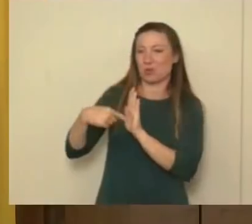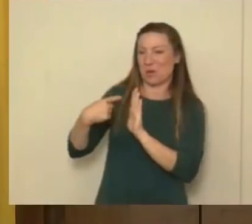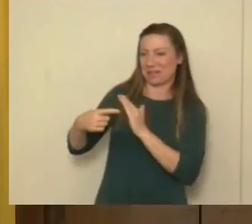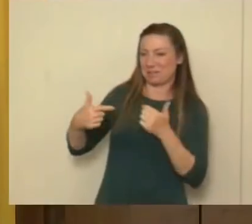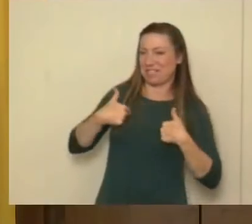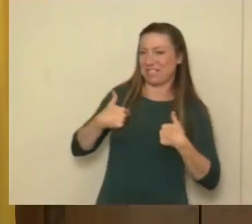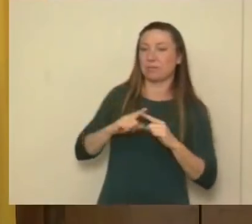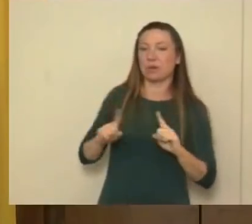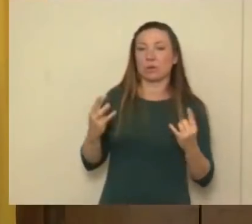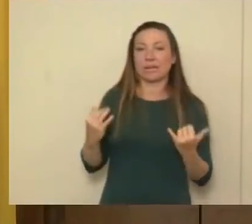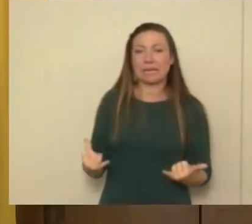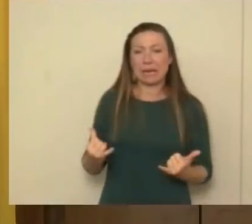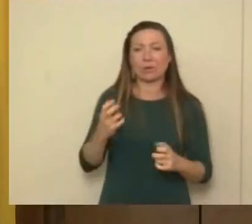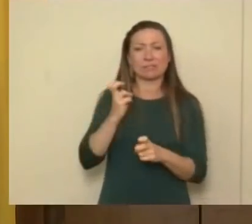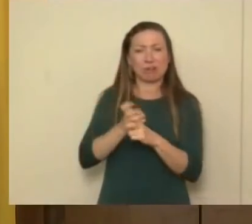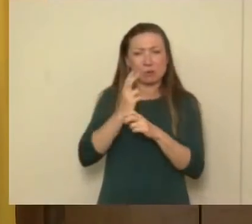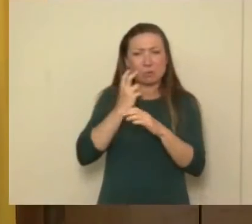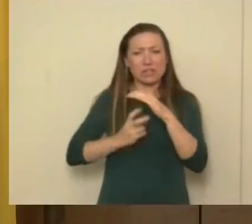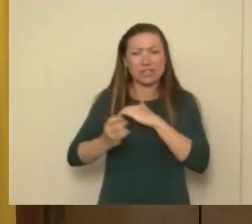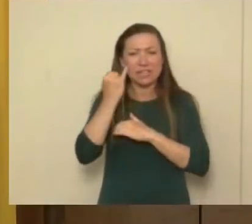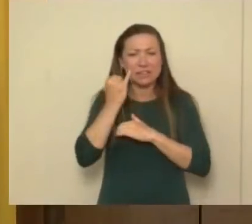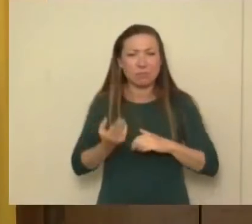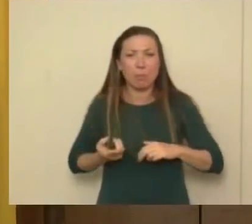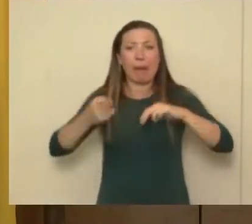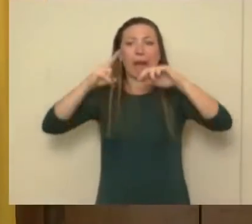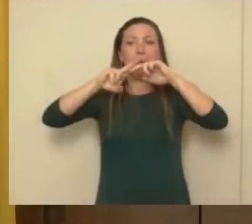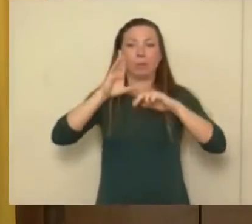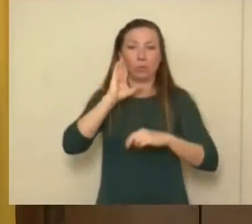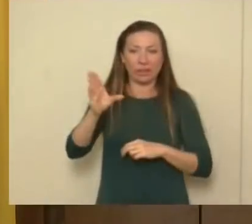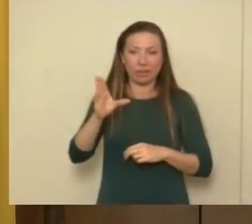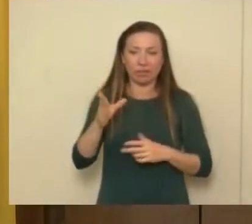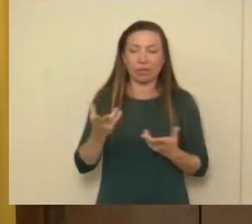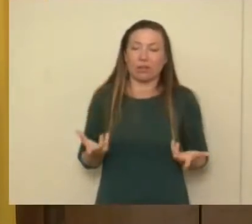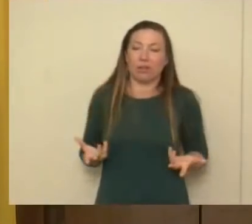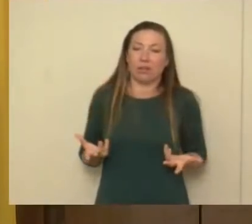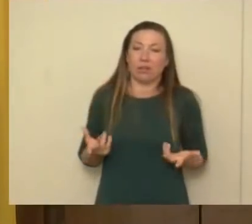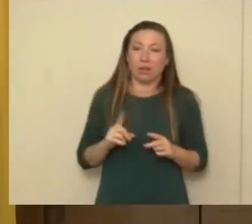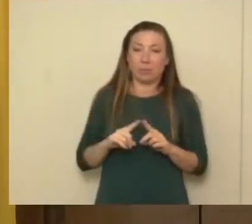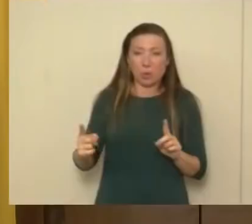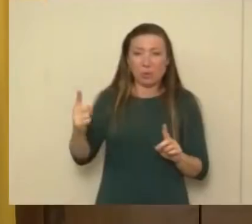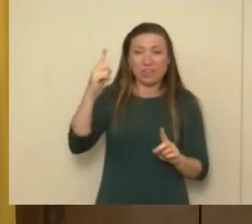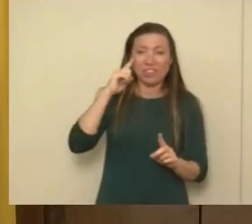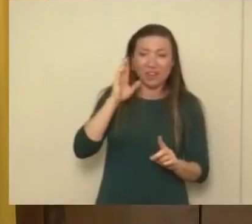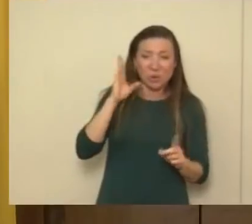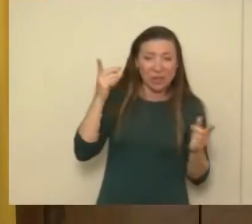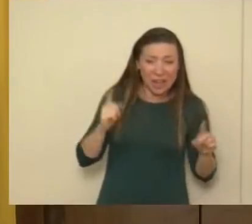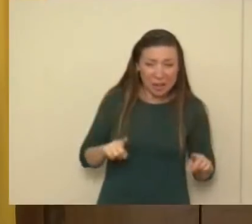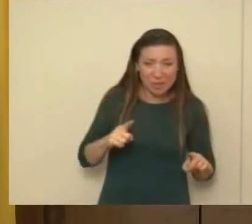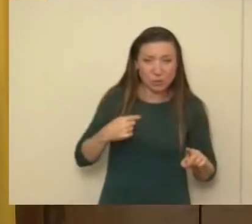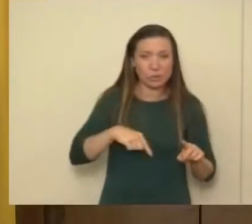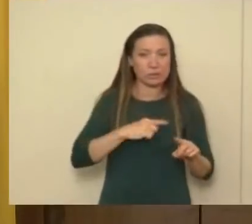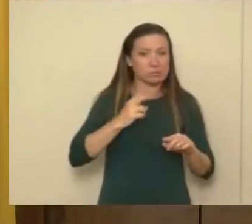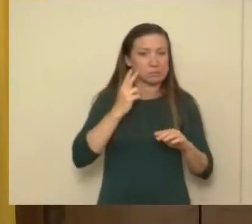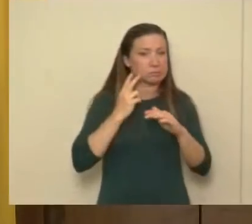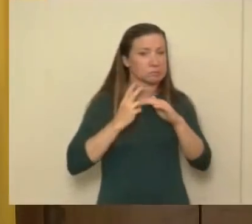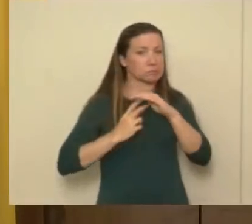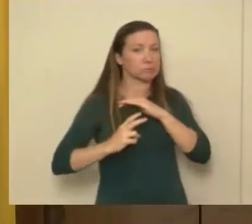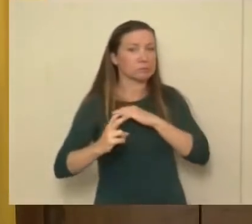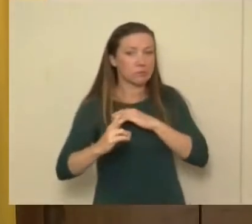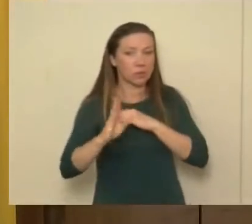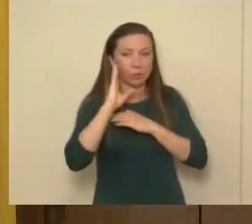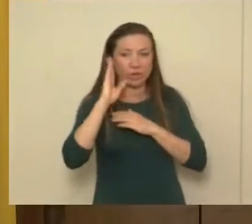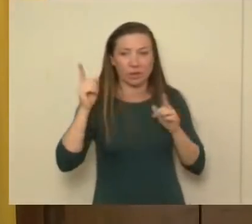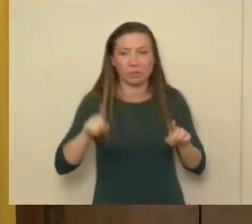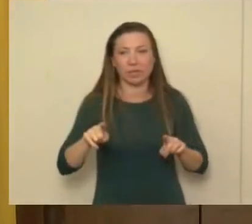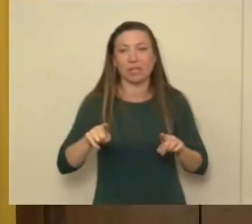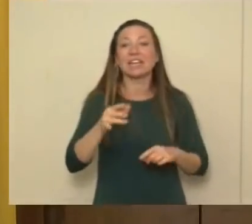increase. What we think is going on, and frankly what we projected would go on, that yes, if you're coming in from another state or